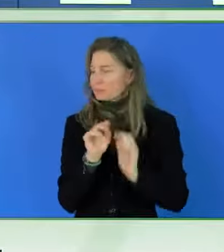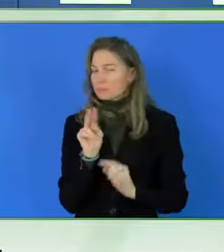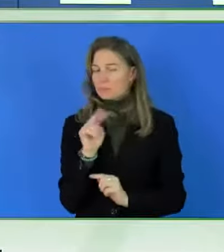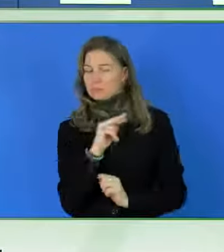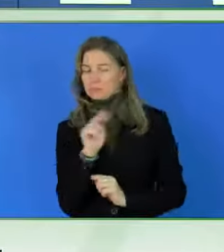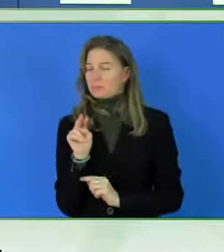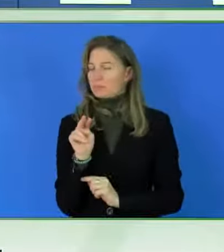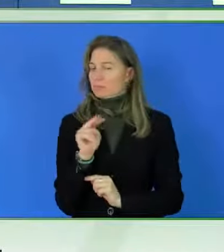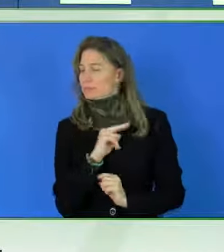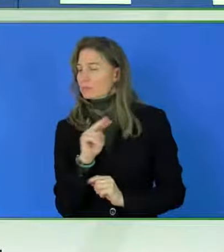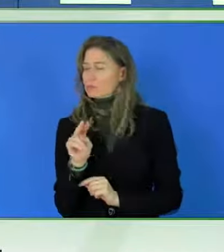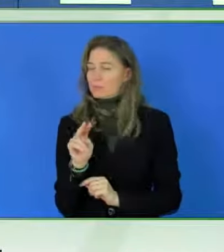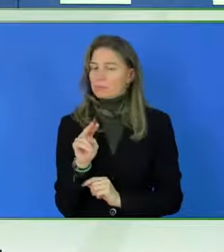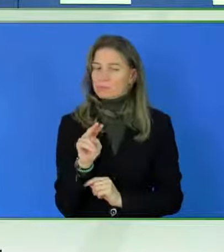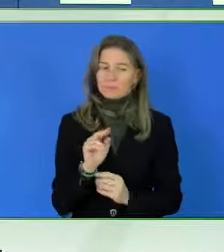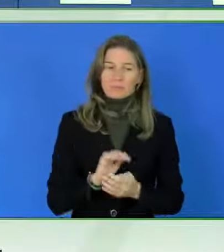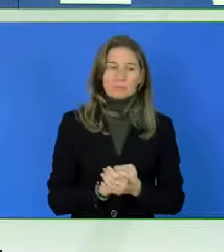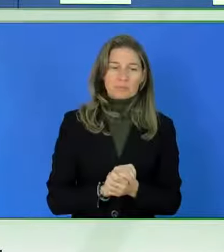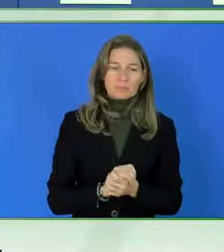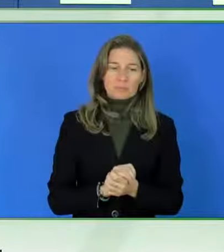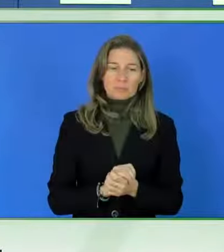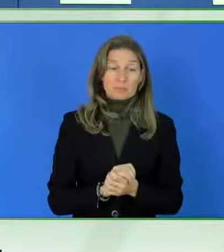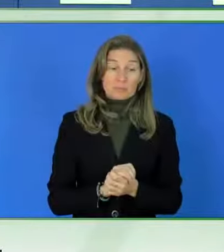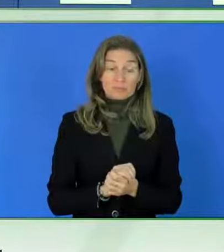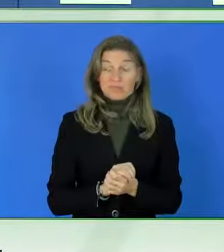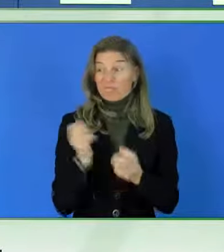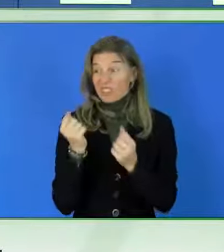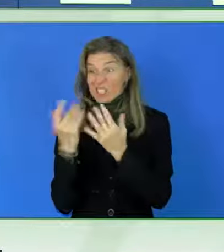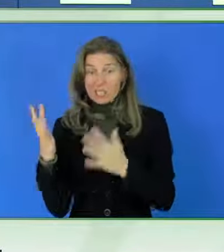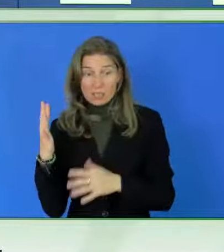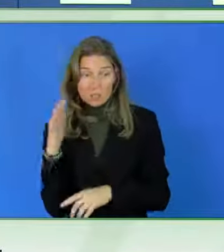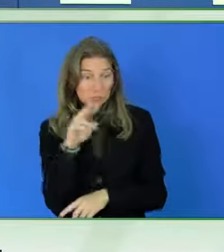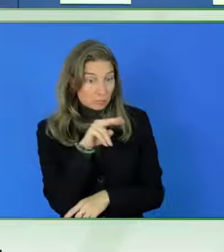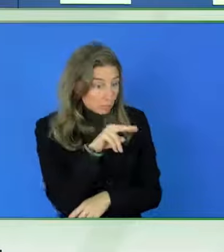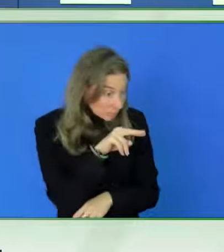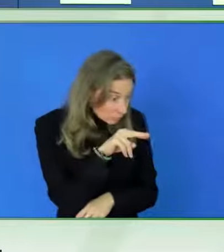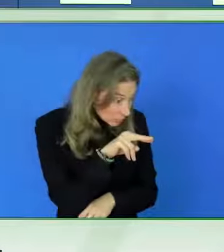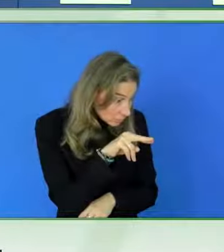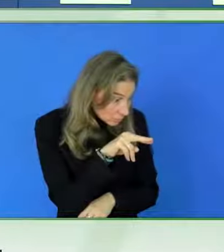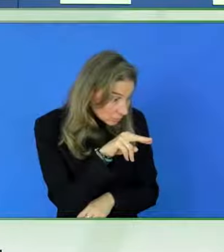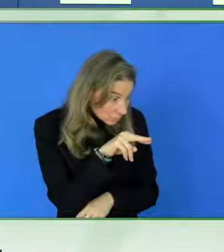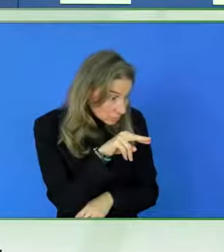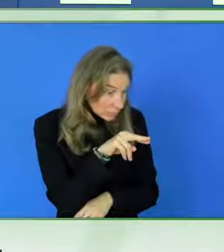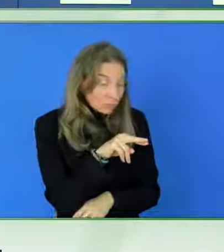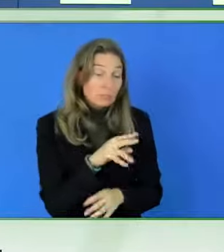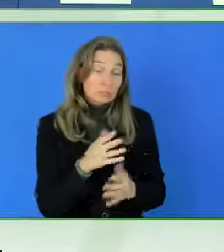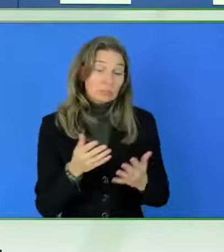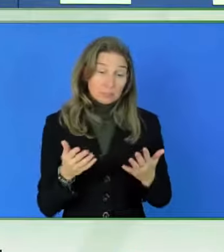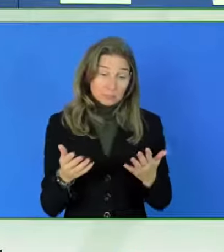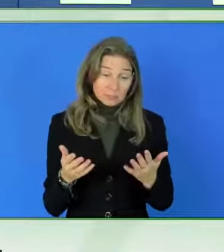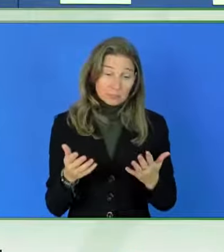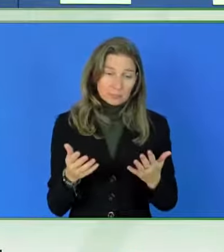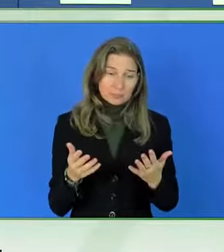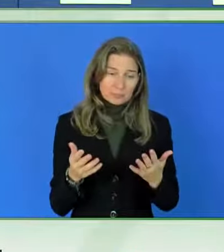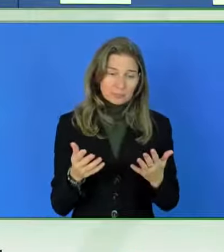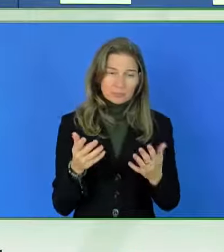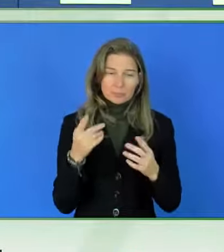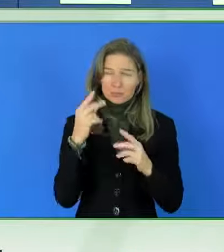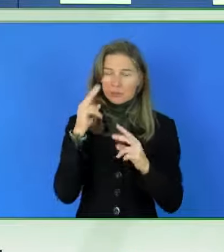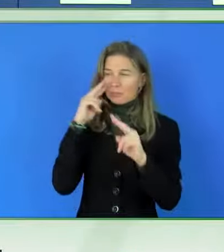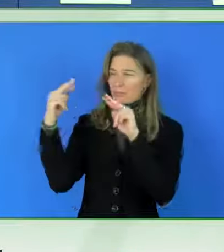Some not so much. And And I can see in their eyes that I'm not like